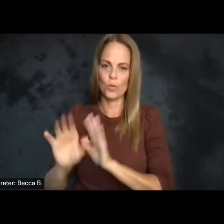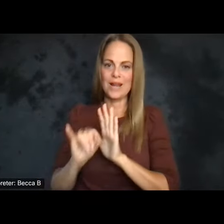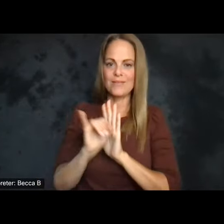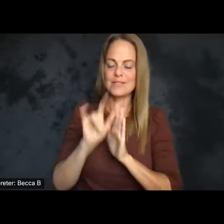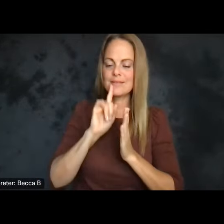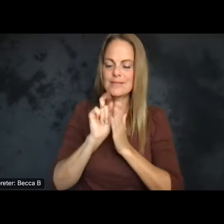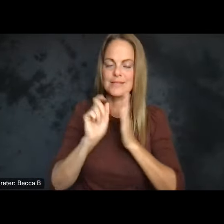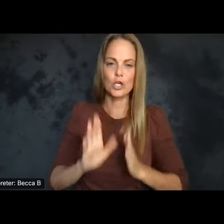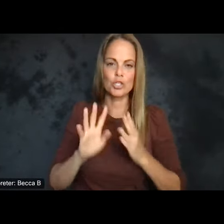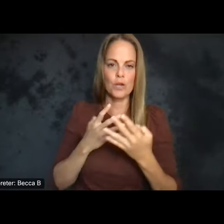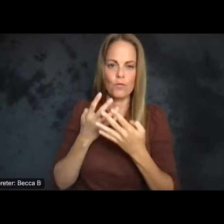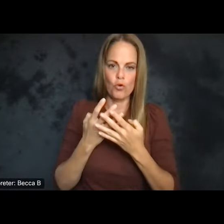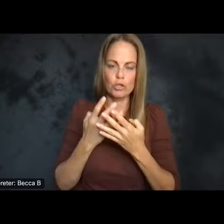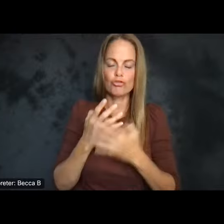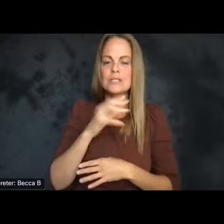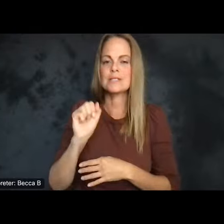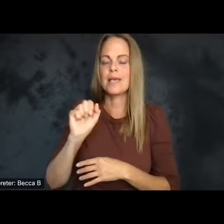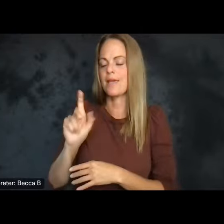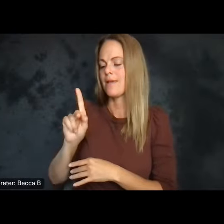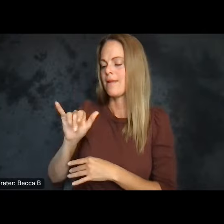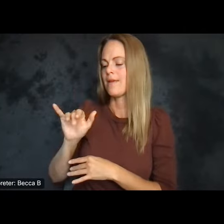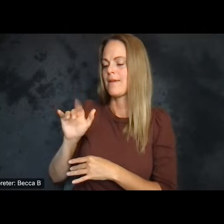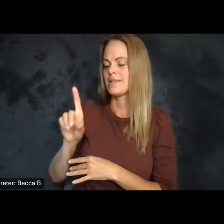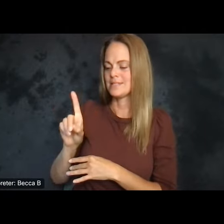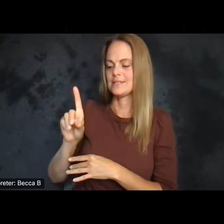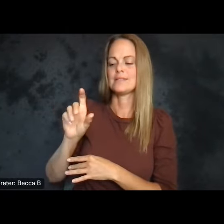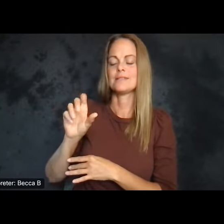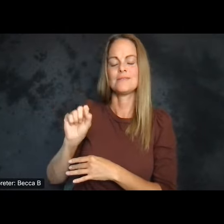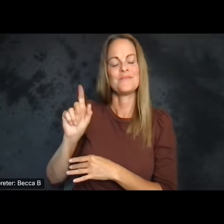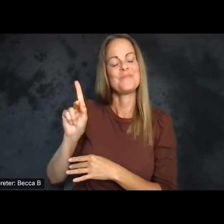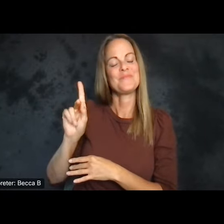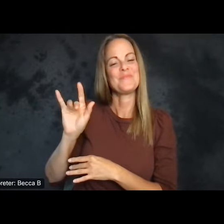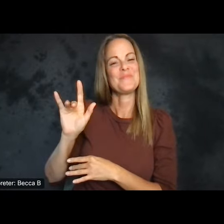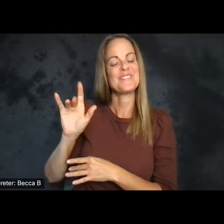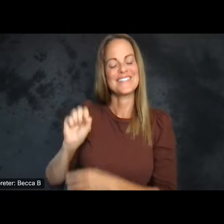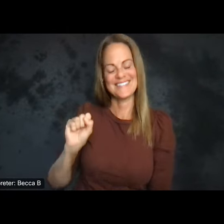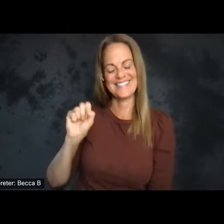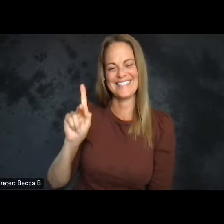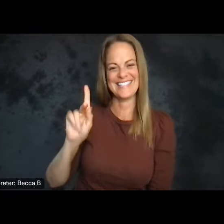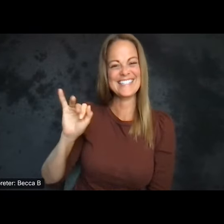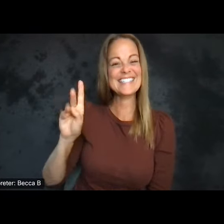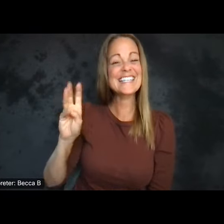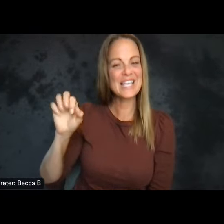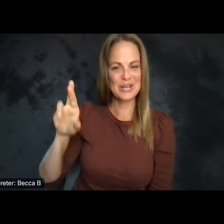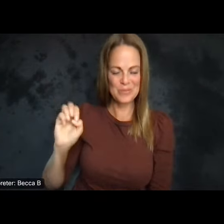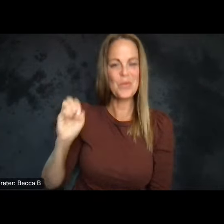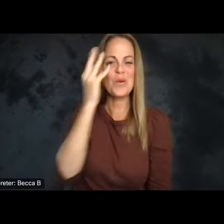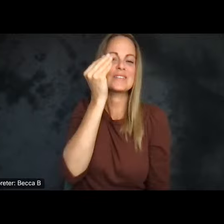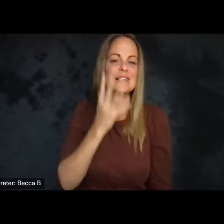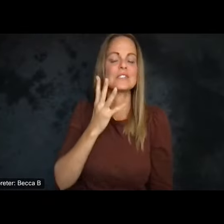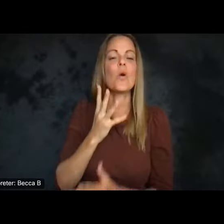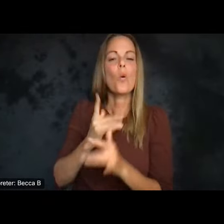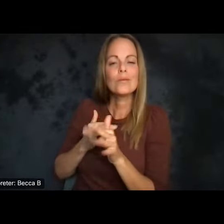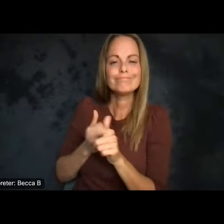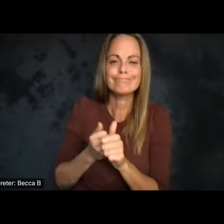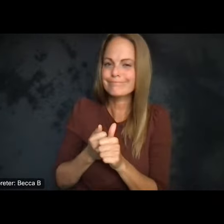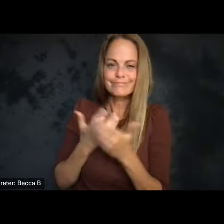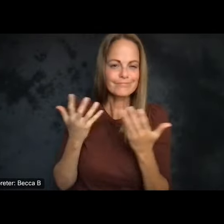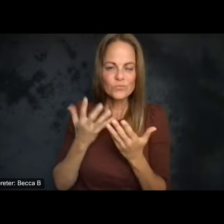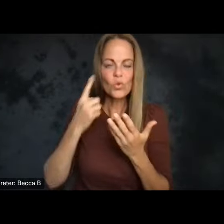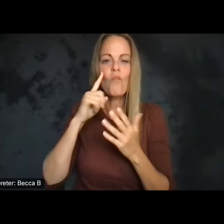Corrections, and Mr. Skidmore as priorities that we have to do in order to keep these buildings up into functional conditions.